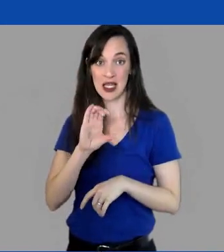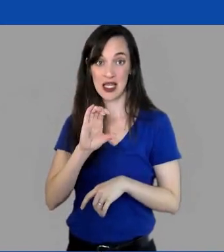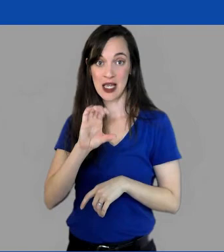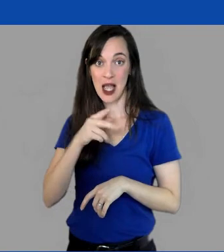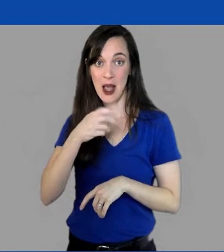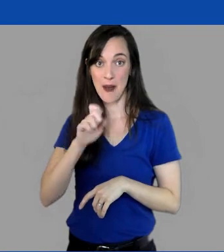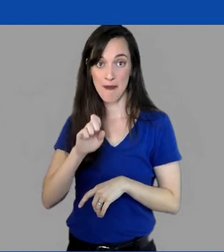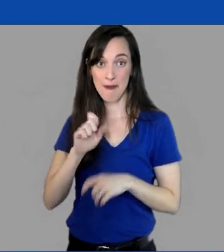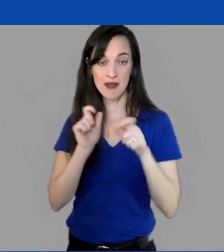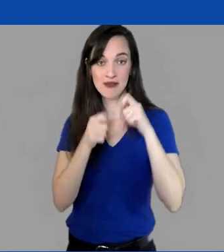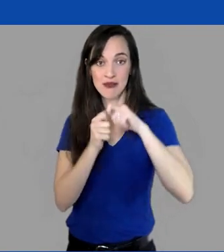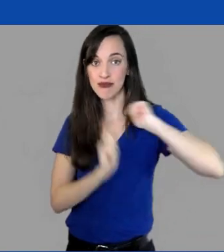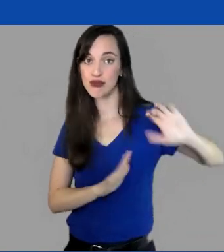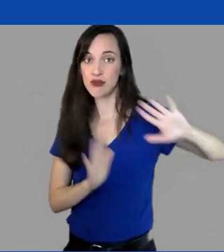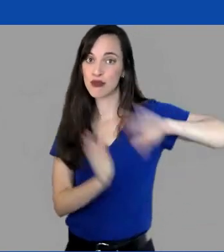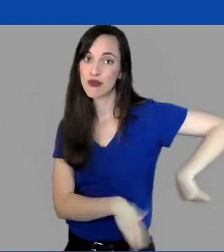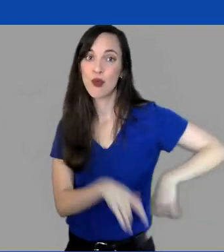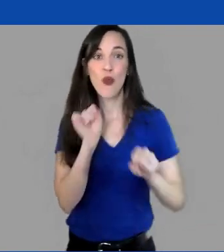together as a team